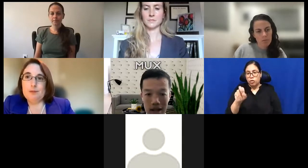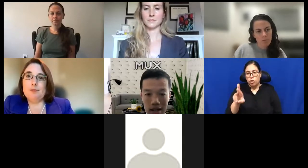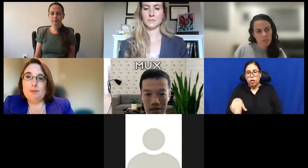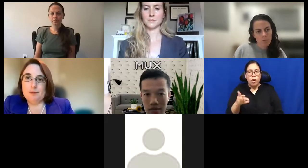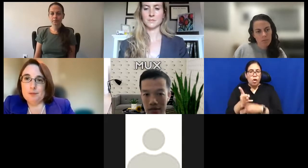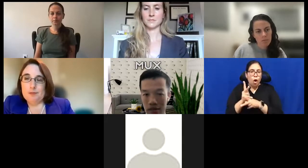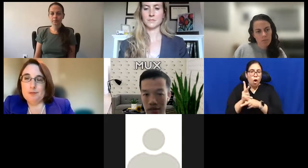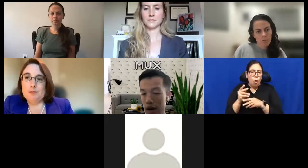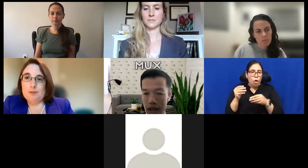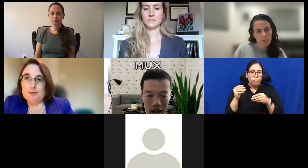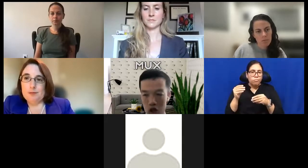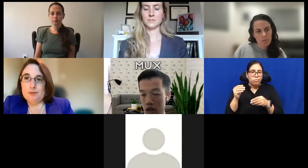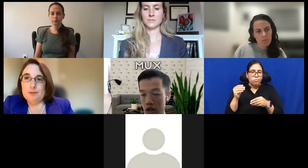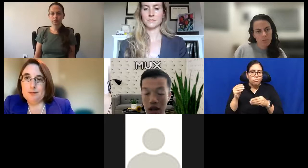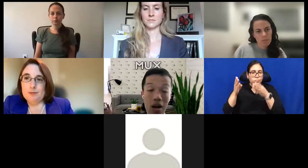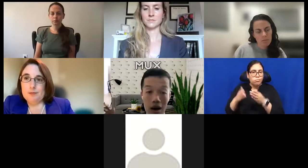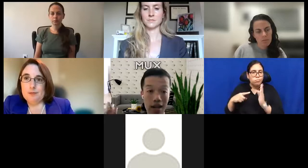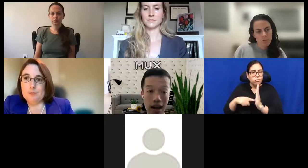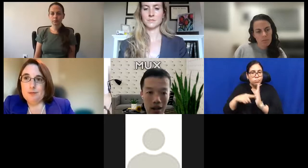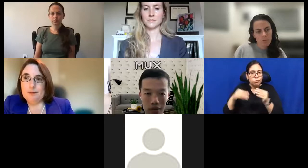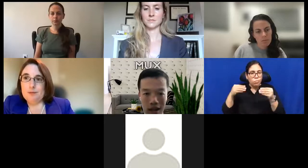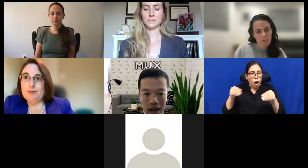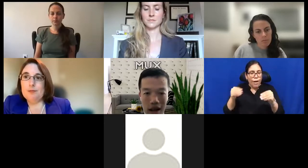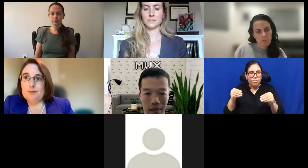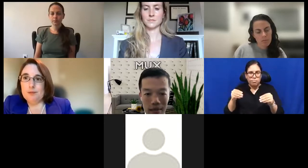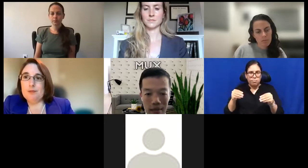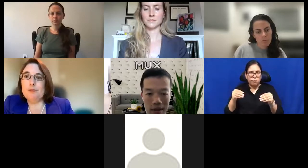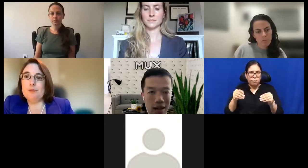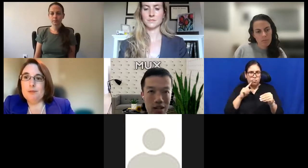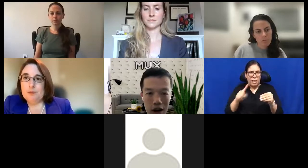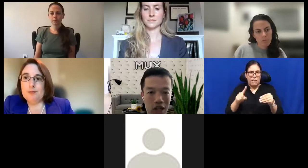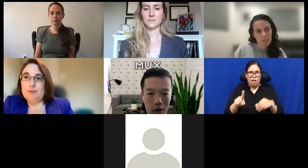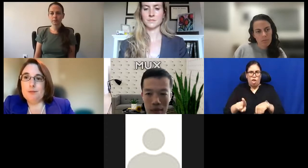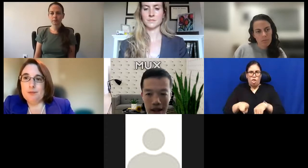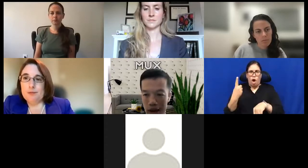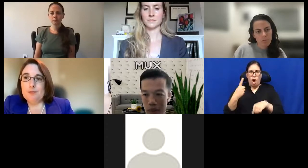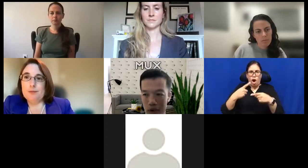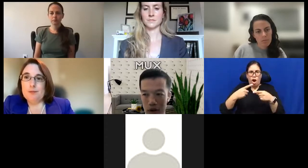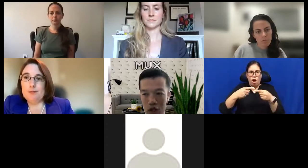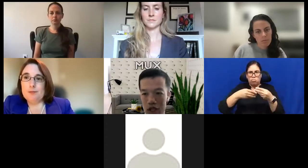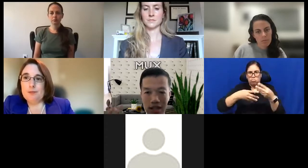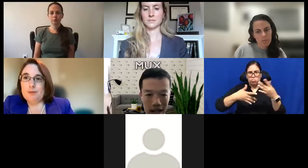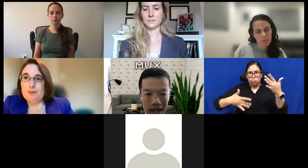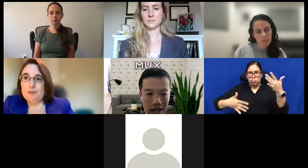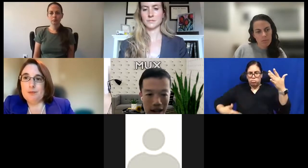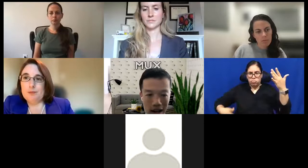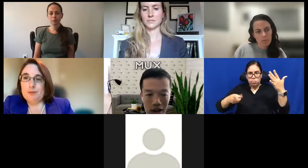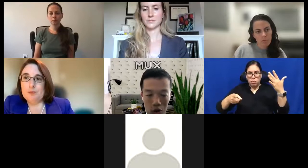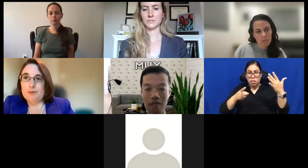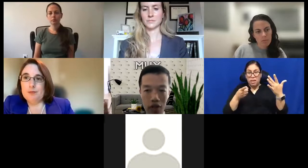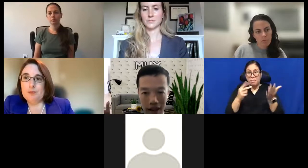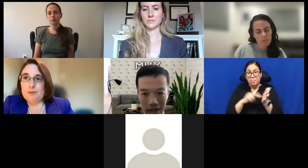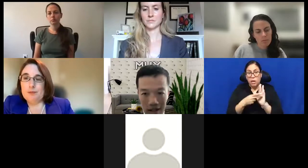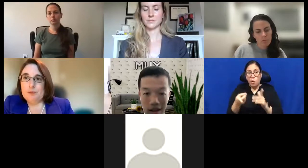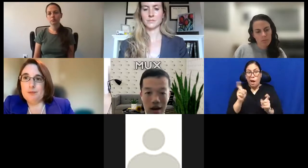market is there's a long tail. Not to disparage anyone, but like you just have to take a test